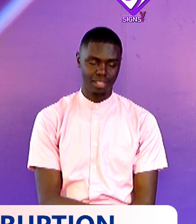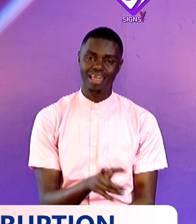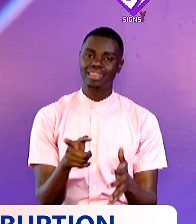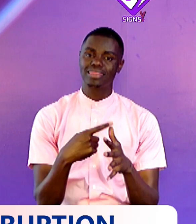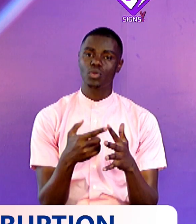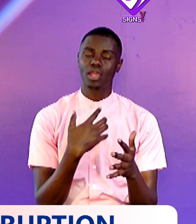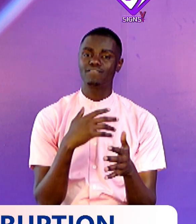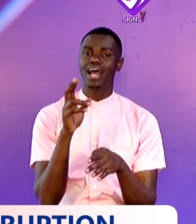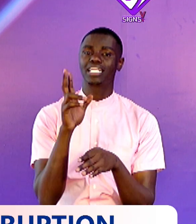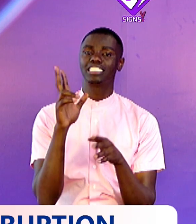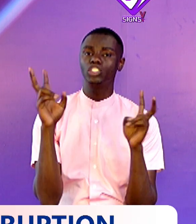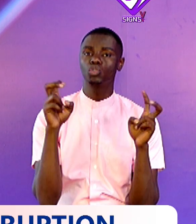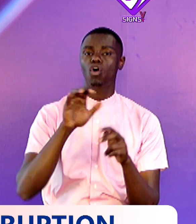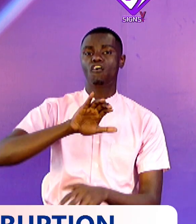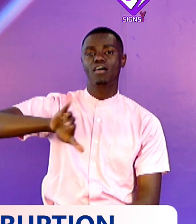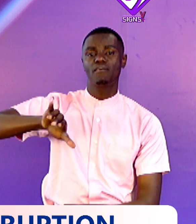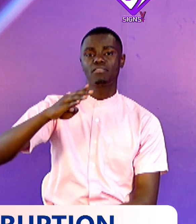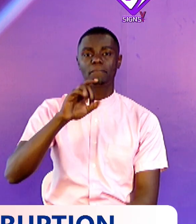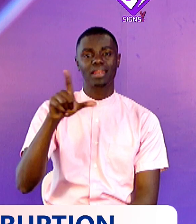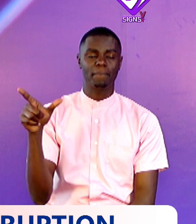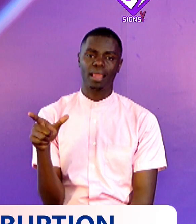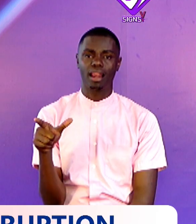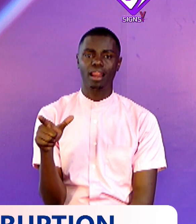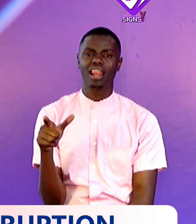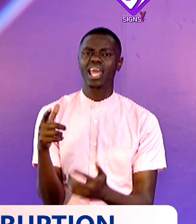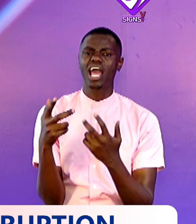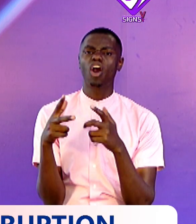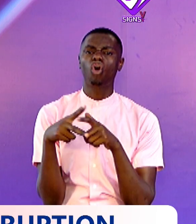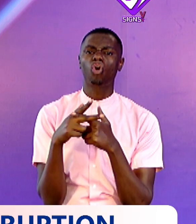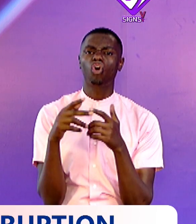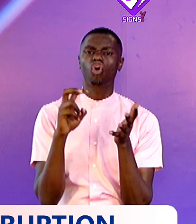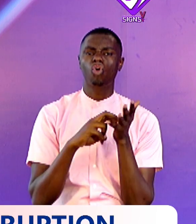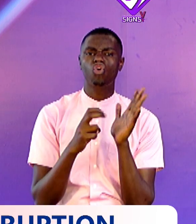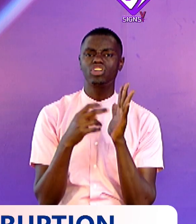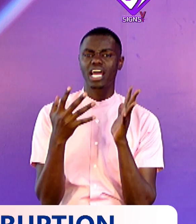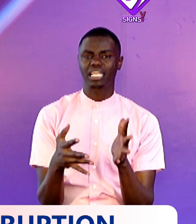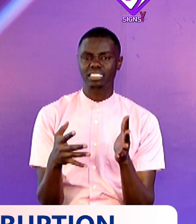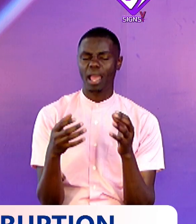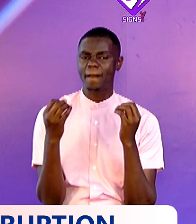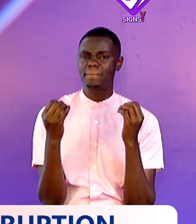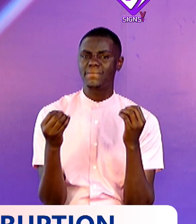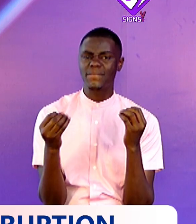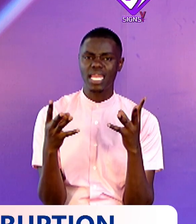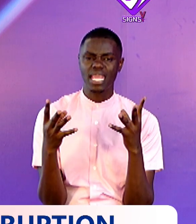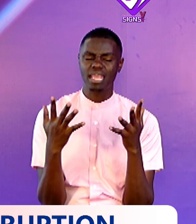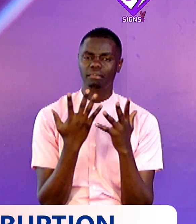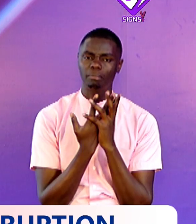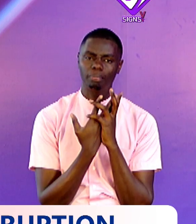bills. I don't know if you've come across the engineers, especially the Yes. contractors. Many of them are so,